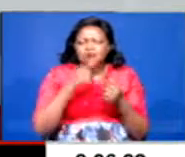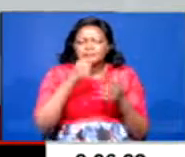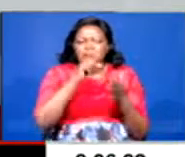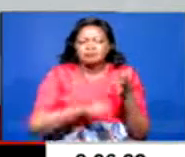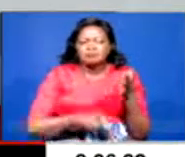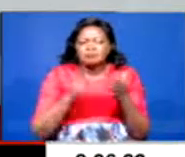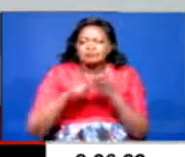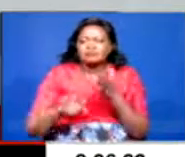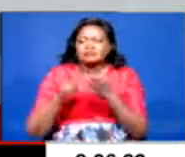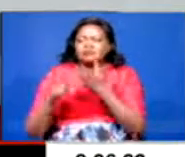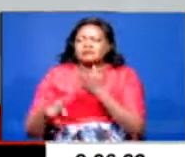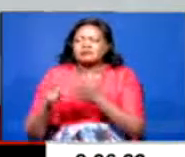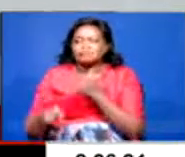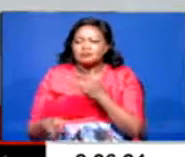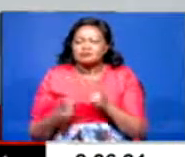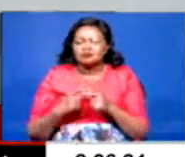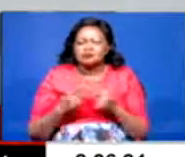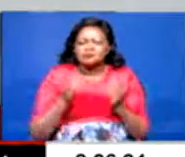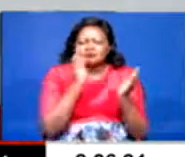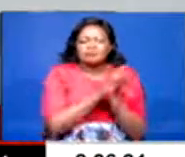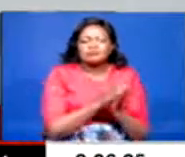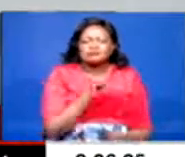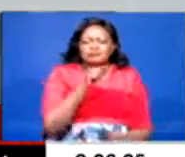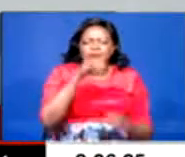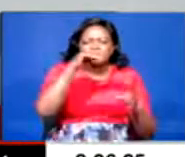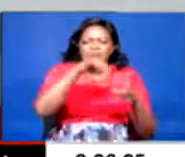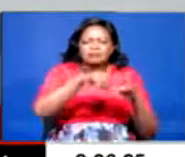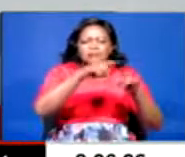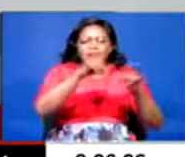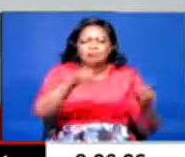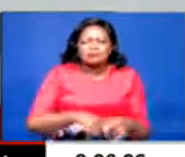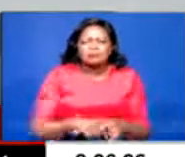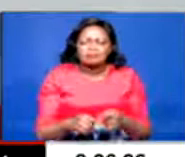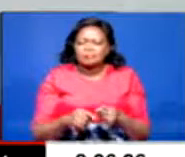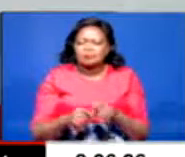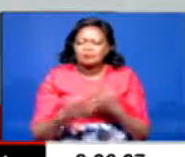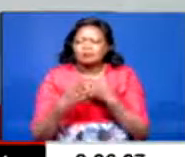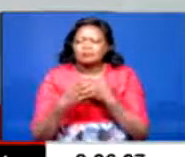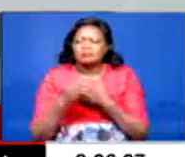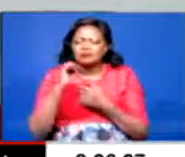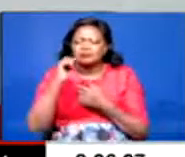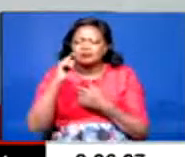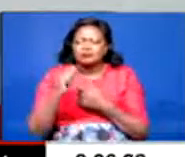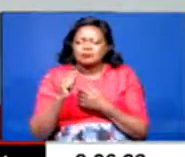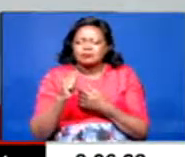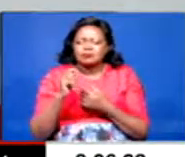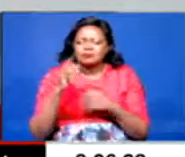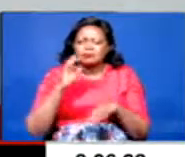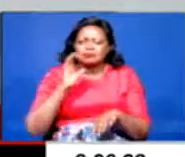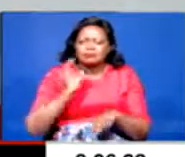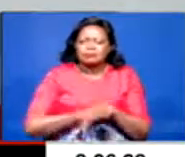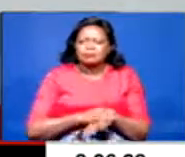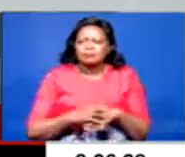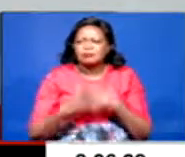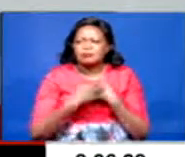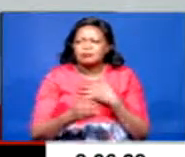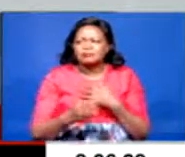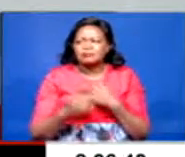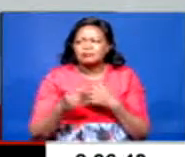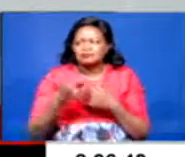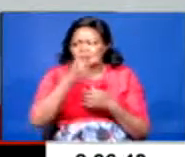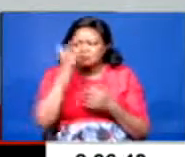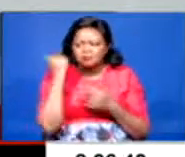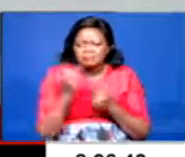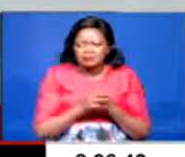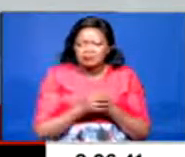one goes in the box, and the remaining 4, each of the agents gets a copy of the original, you know, because it's carbonated. Yes. So it will be a copy of what has